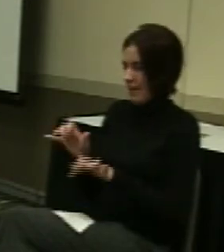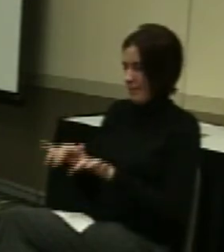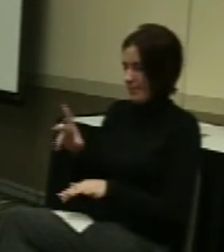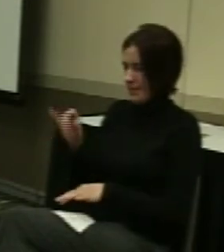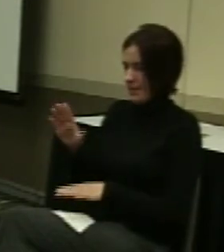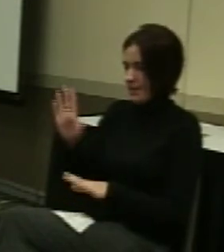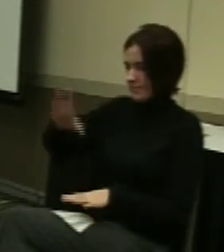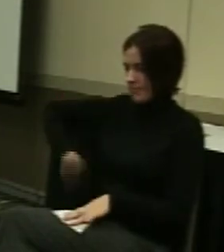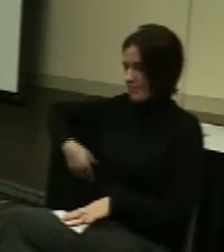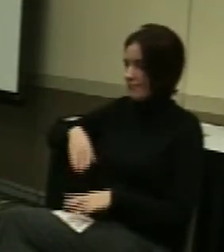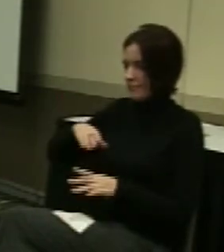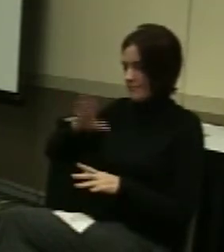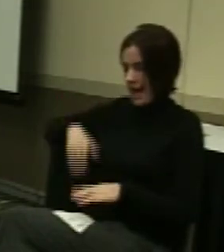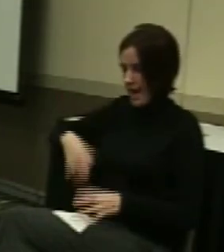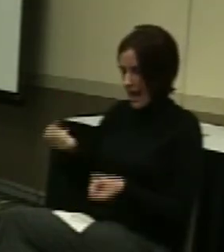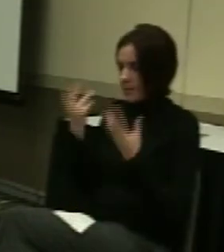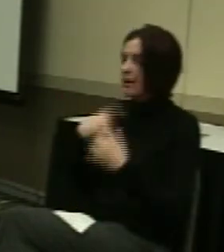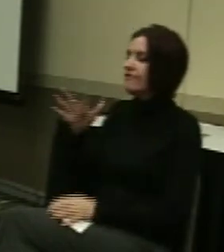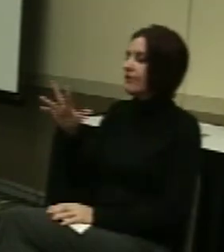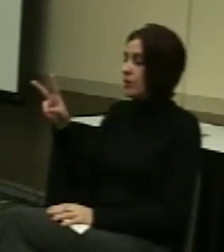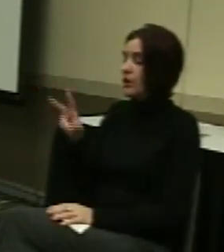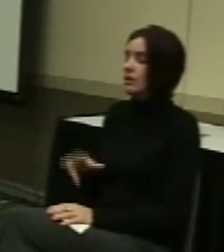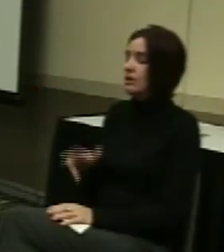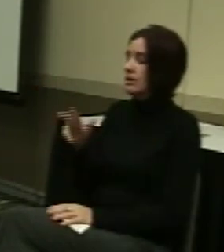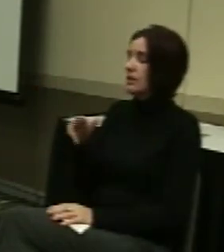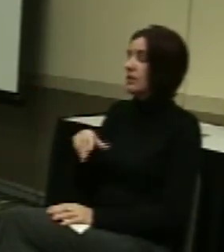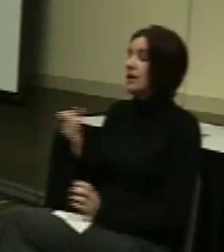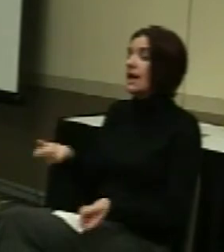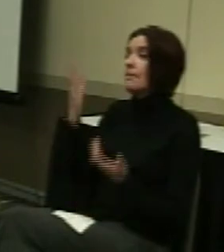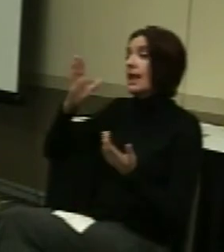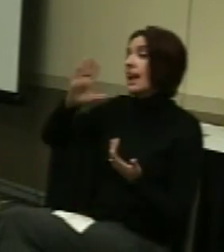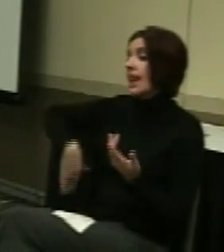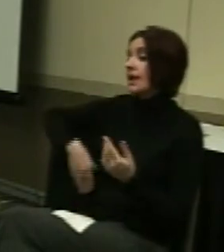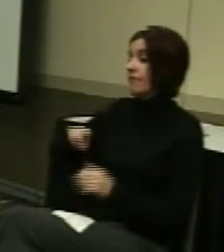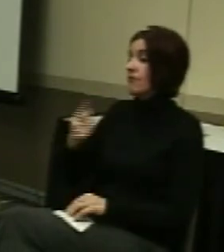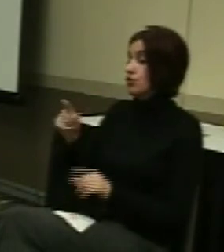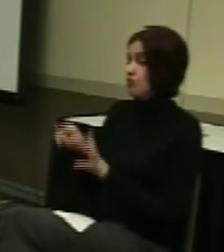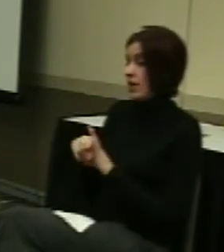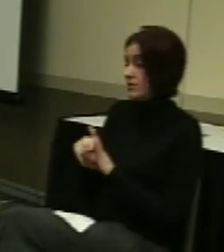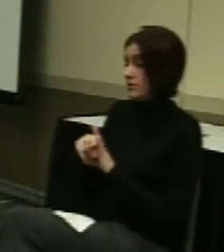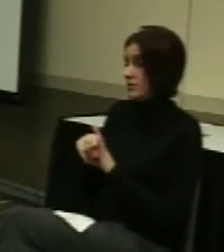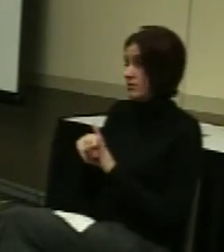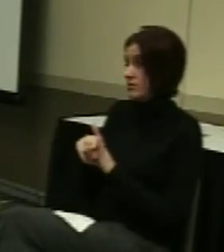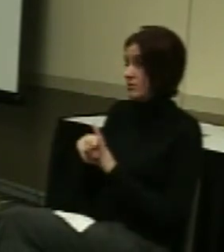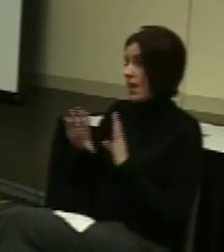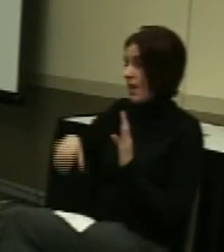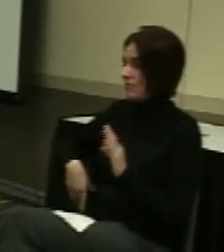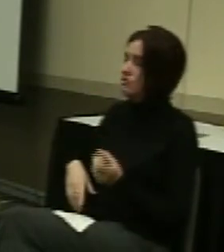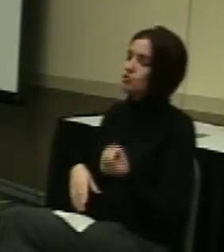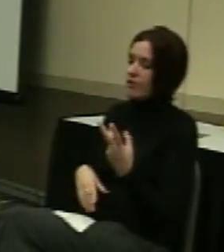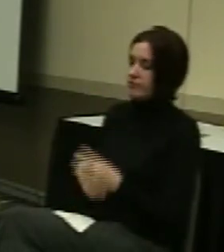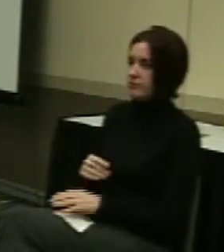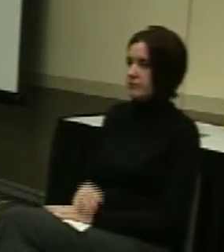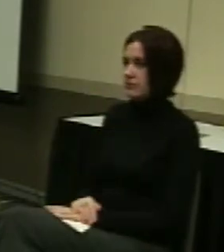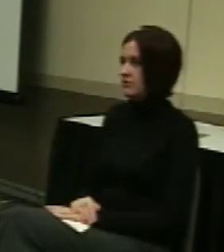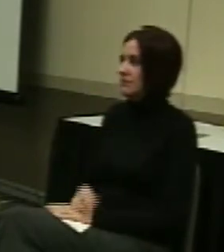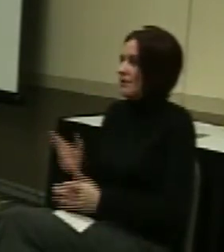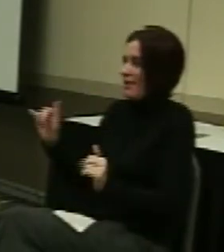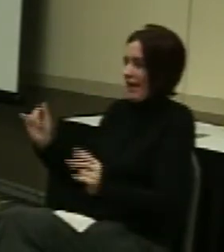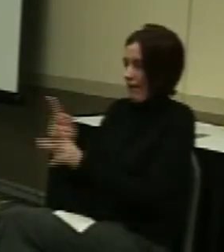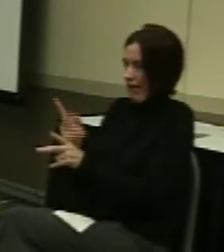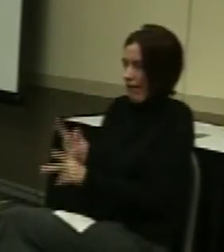53. And then how many children were late today who are in 1st grade? 12, or such things.